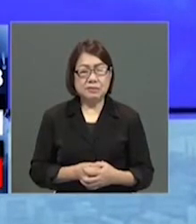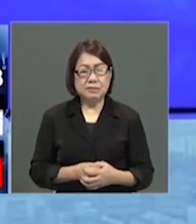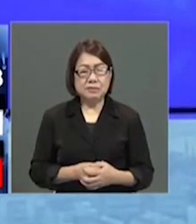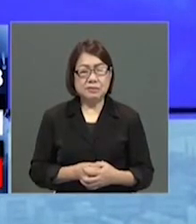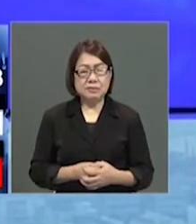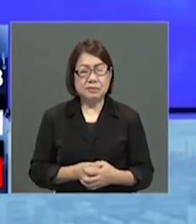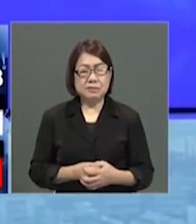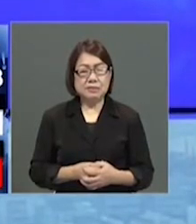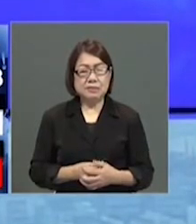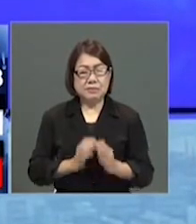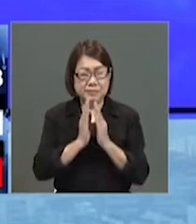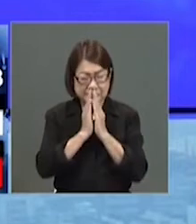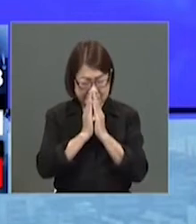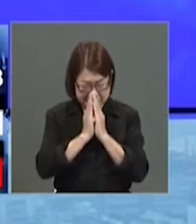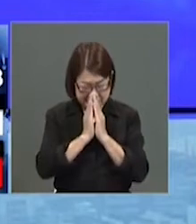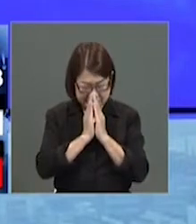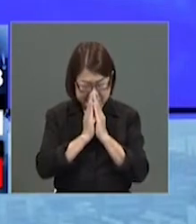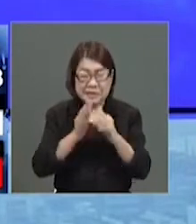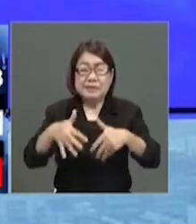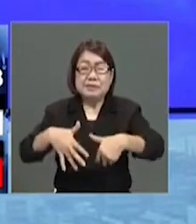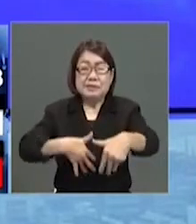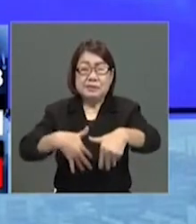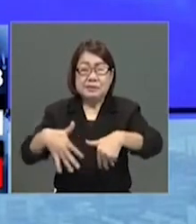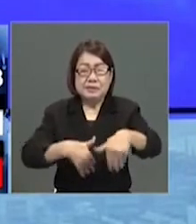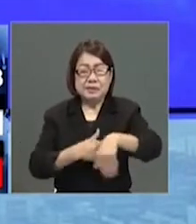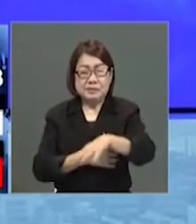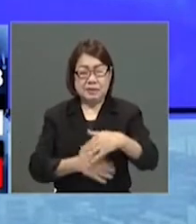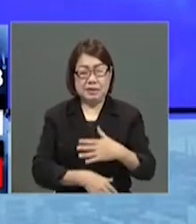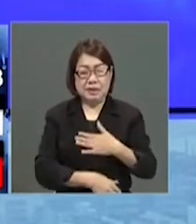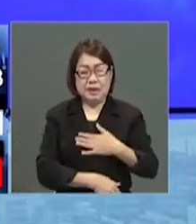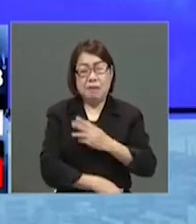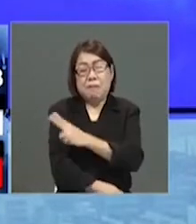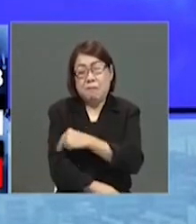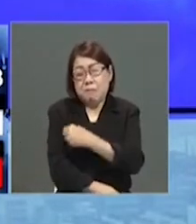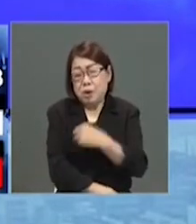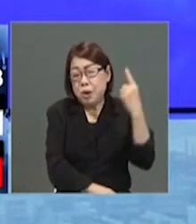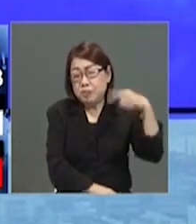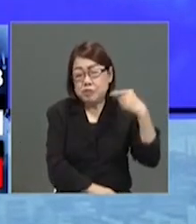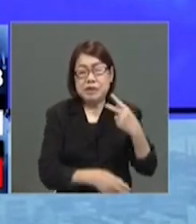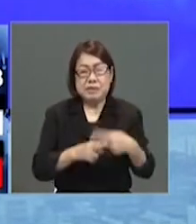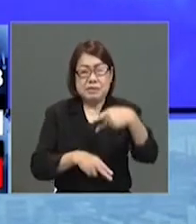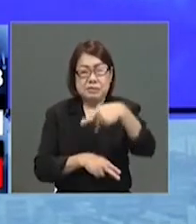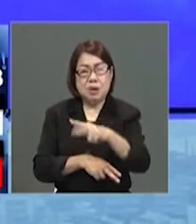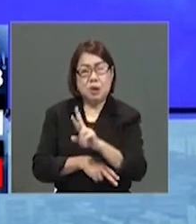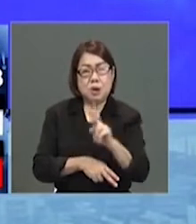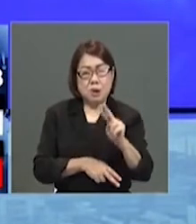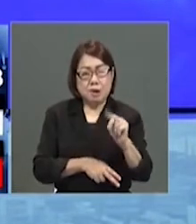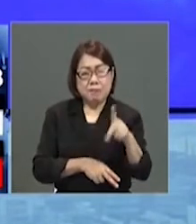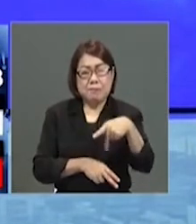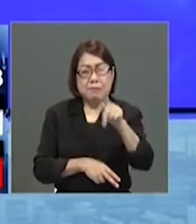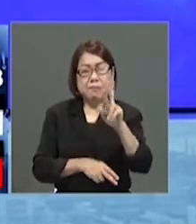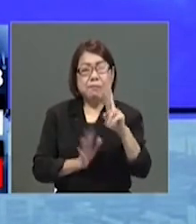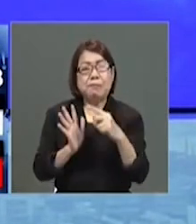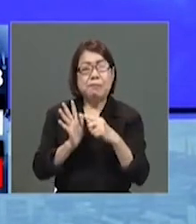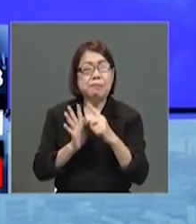Thevisin himself, a psychiatrist, has certainly won the legion of fans with his clear and concise delivery of